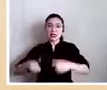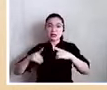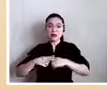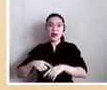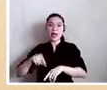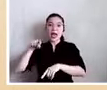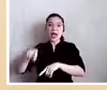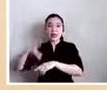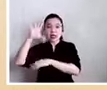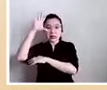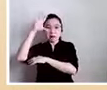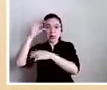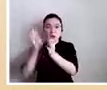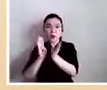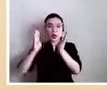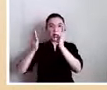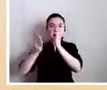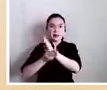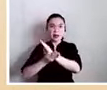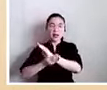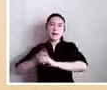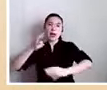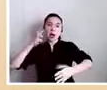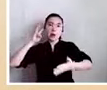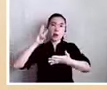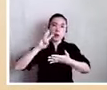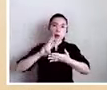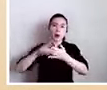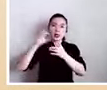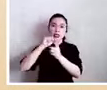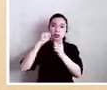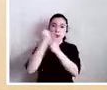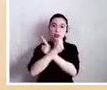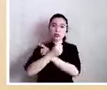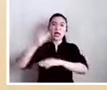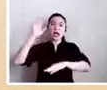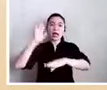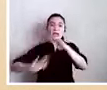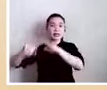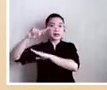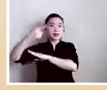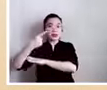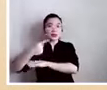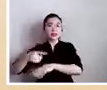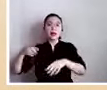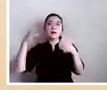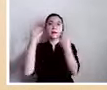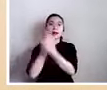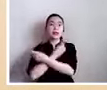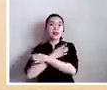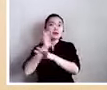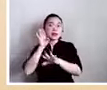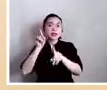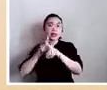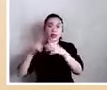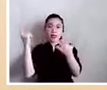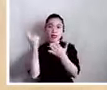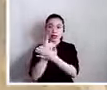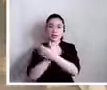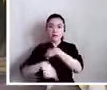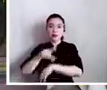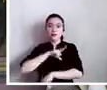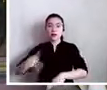is worse than the first." My dear brothers and sisters, The Gospel of the Lord. Praise you,